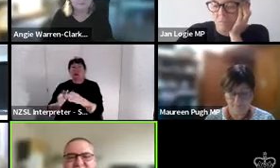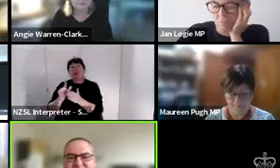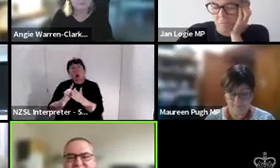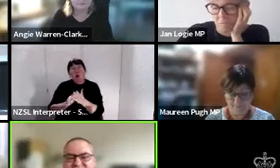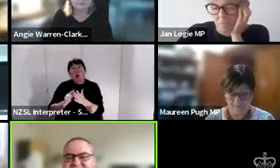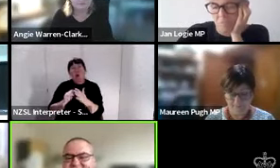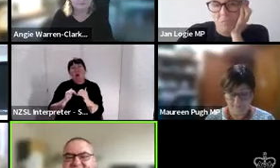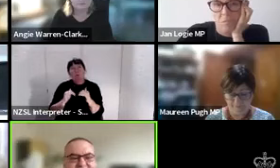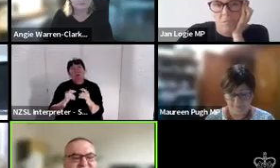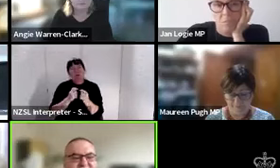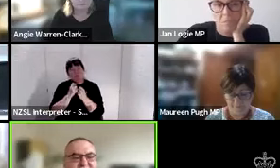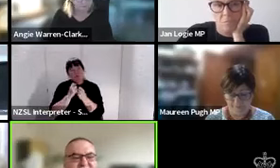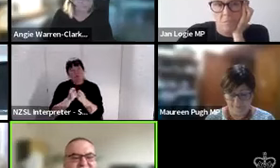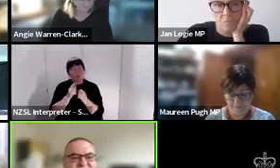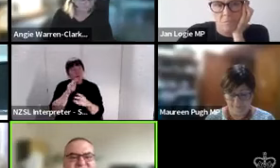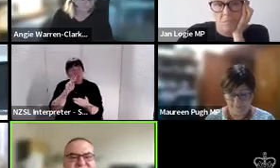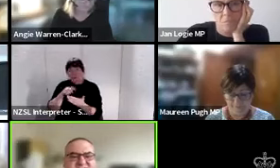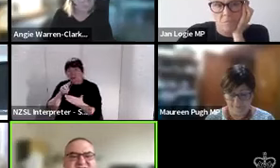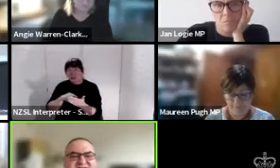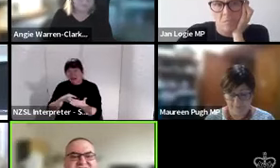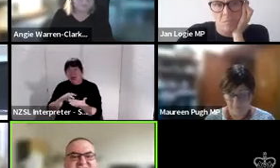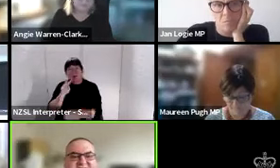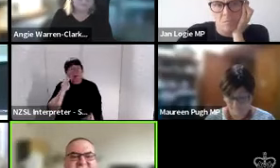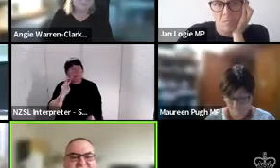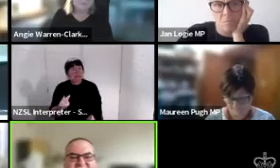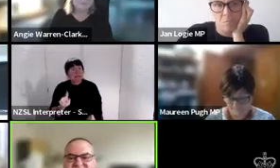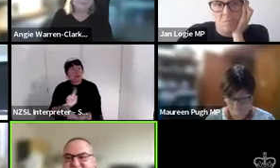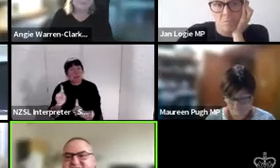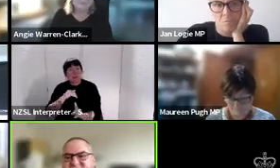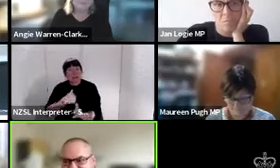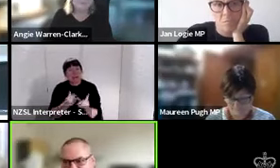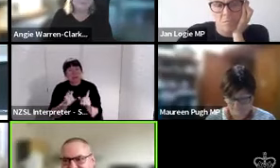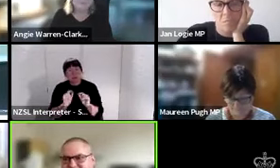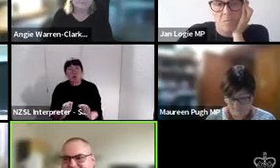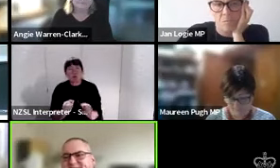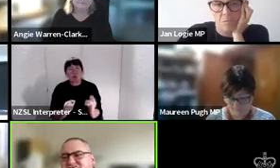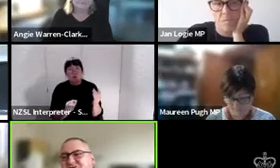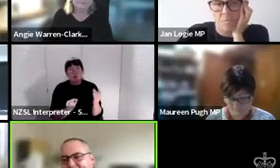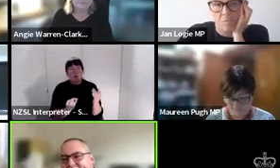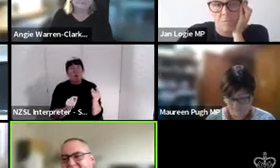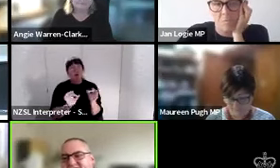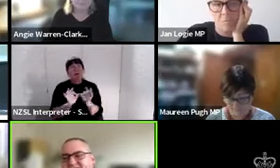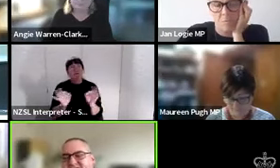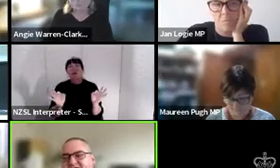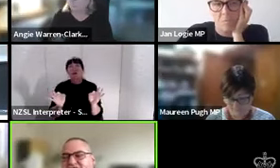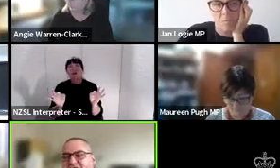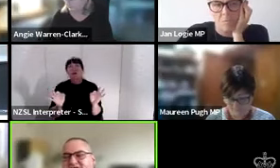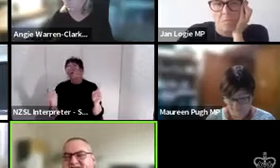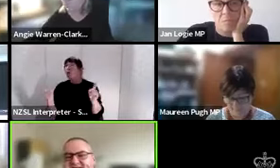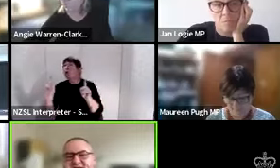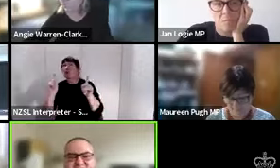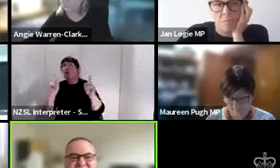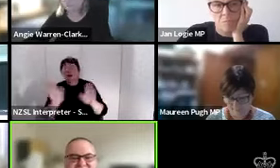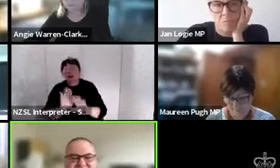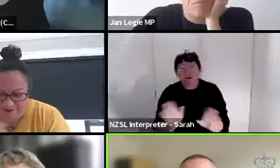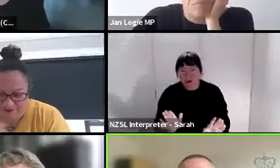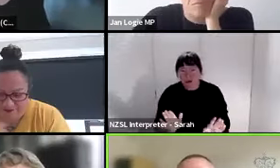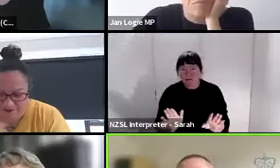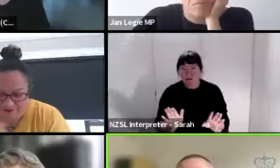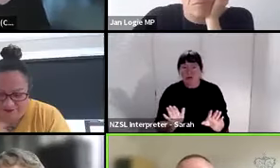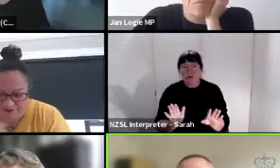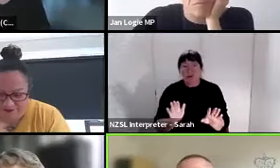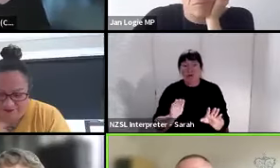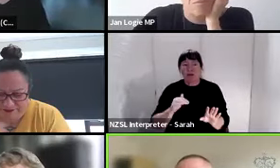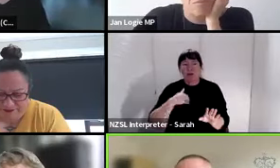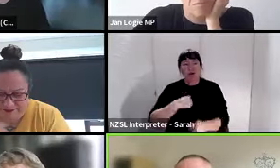on, it's really clear what's needed. It's not a mystery. There's nothing particularly special about it. And you don't need to hear from every